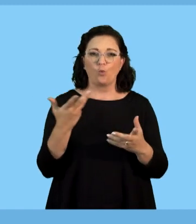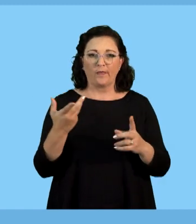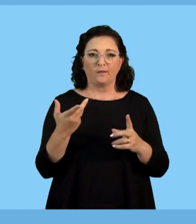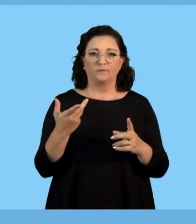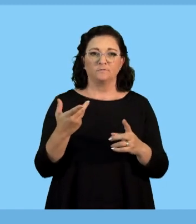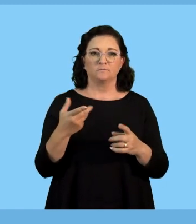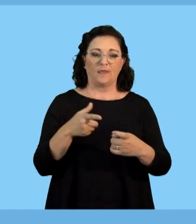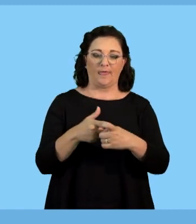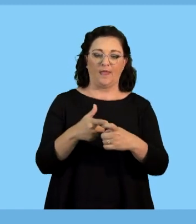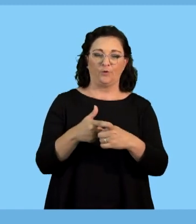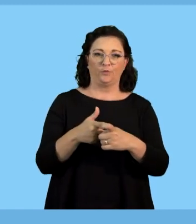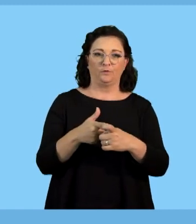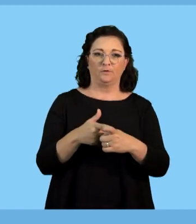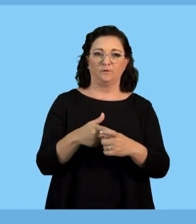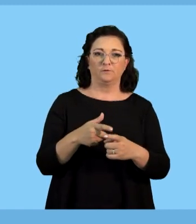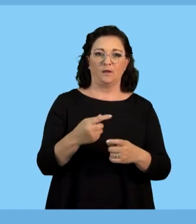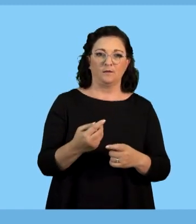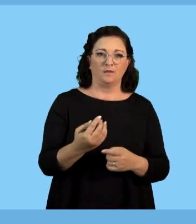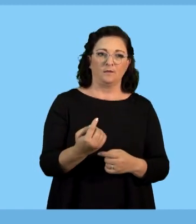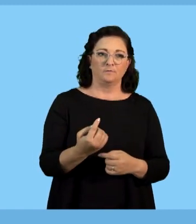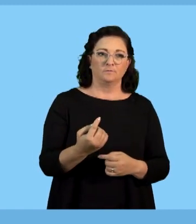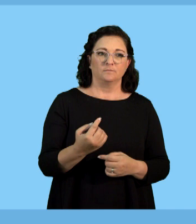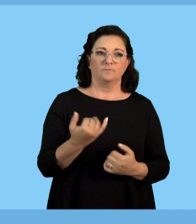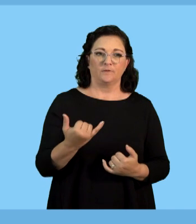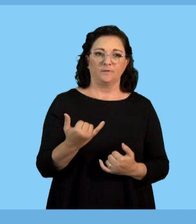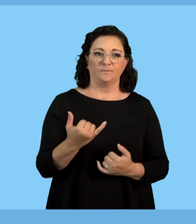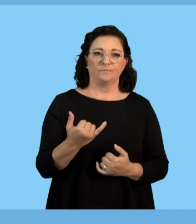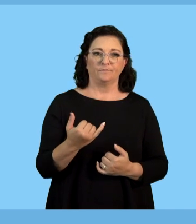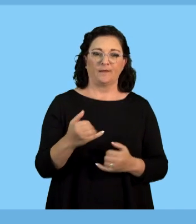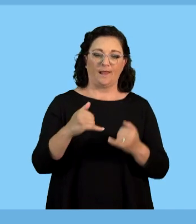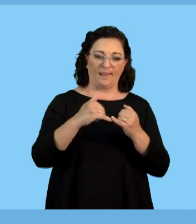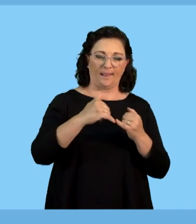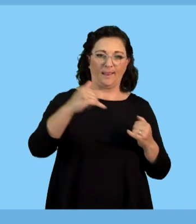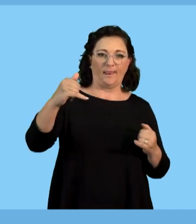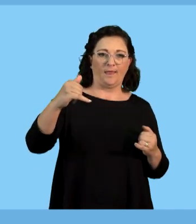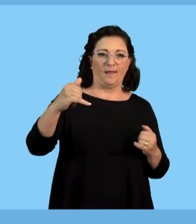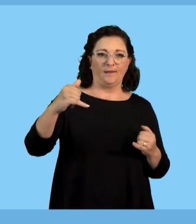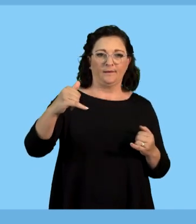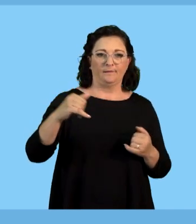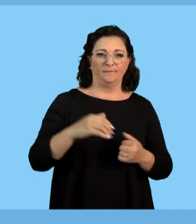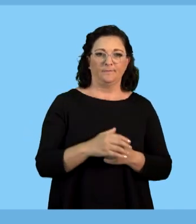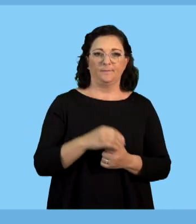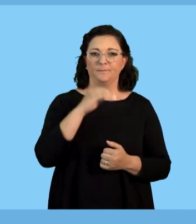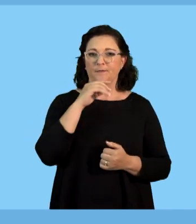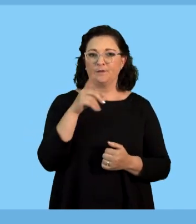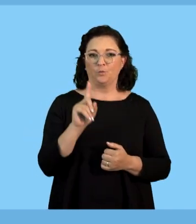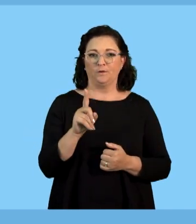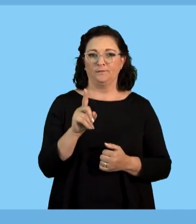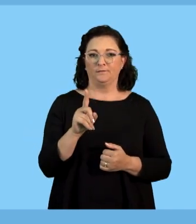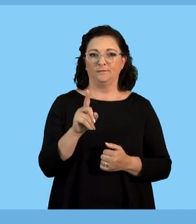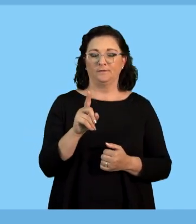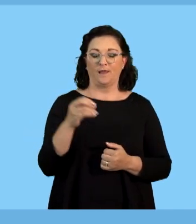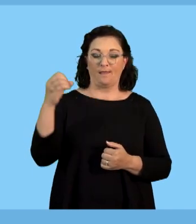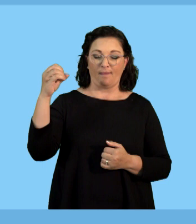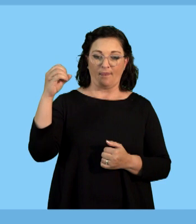we are saying that the arrowheads are going to the right or they're facing to the right, so this is going to be the straight line with an arrowhead going to the right, that tells us